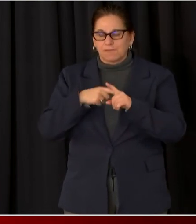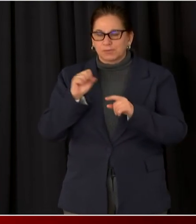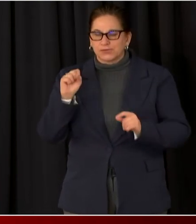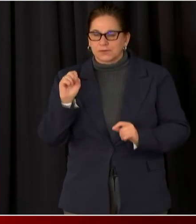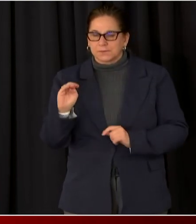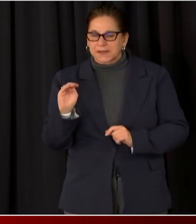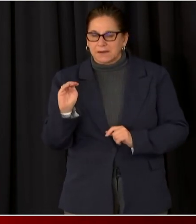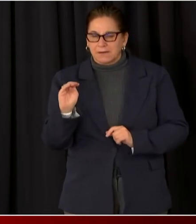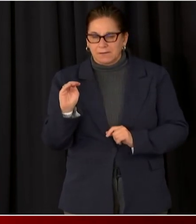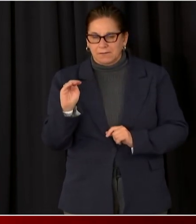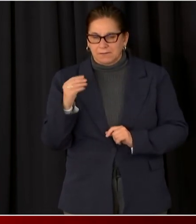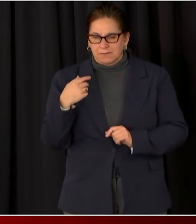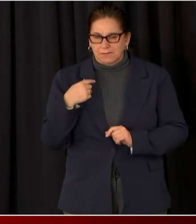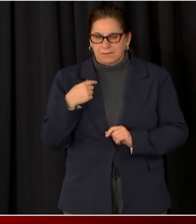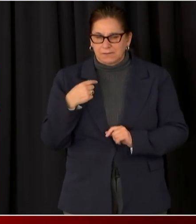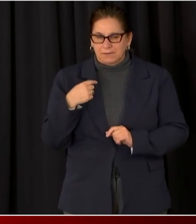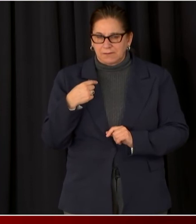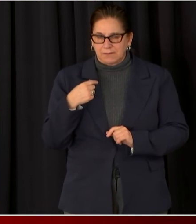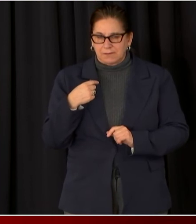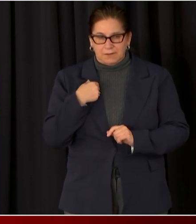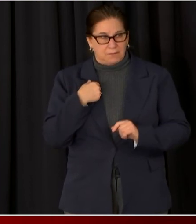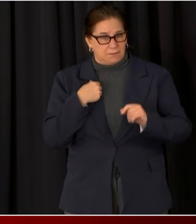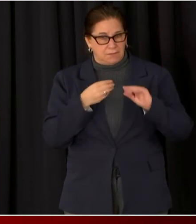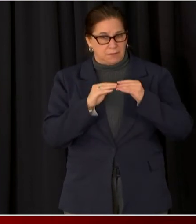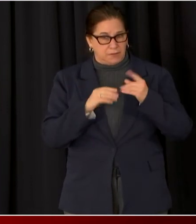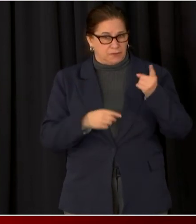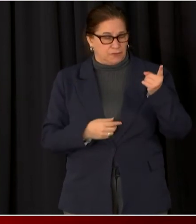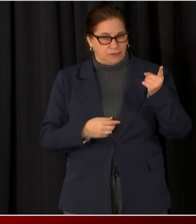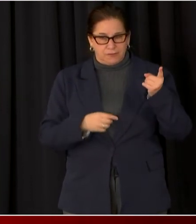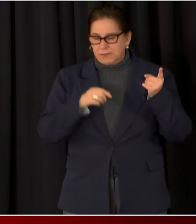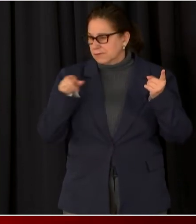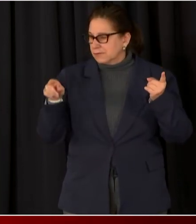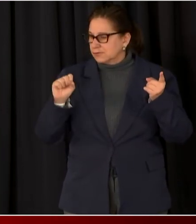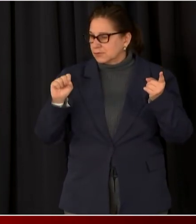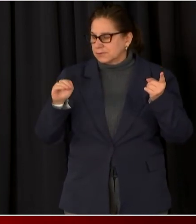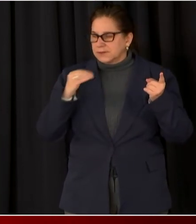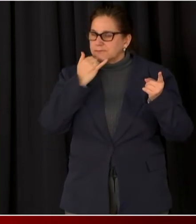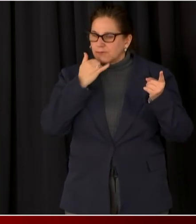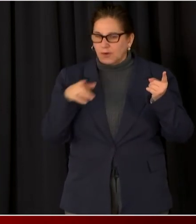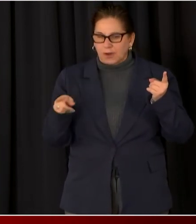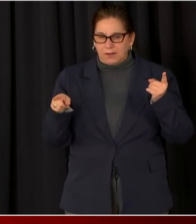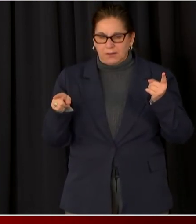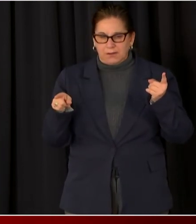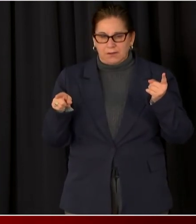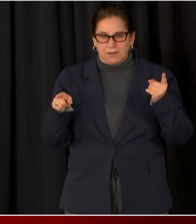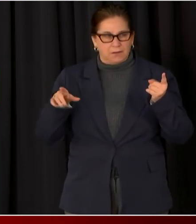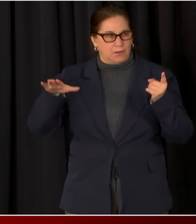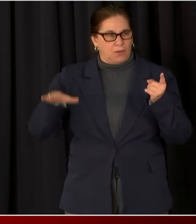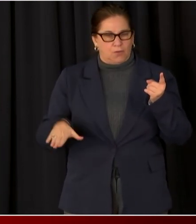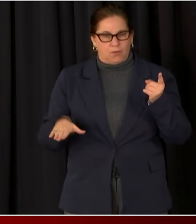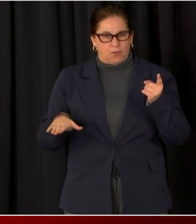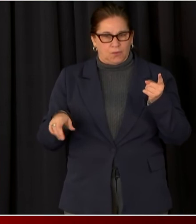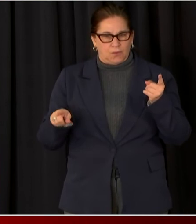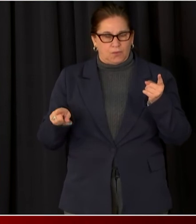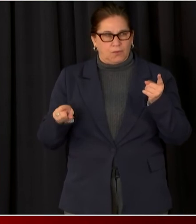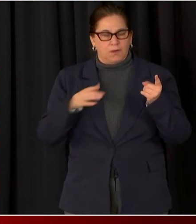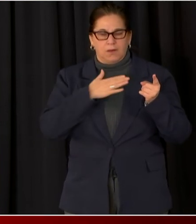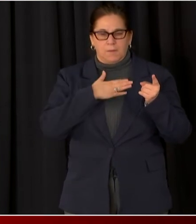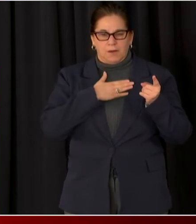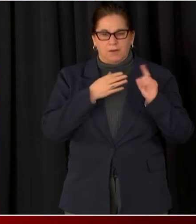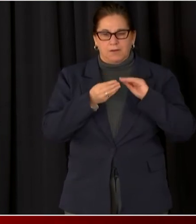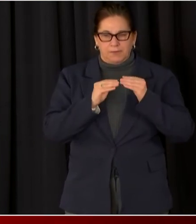be represented in what we call those convenient samples. In this slide here, you can see the results broken down by age group.